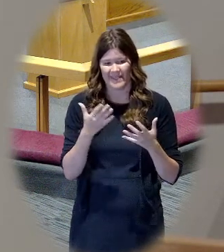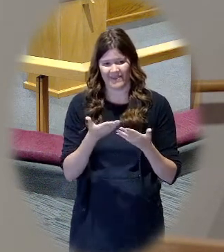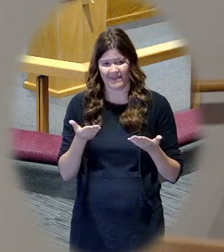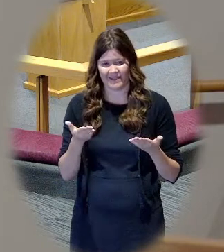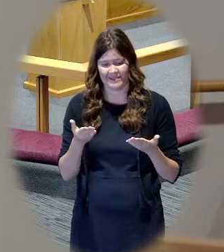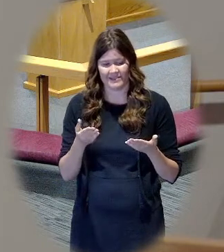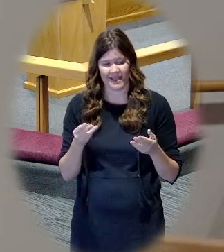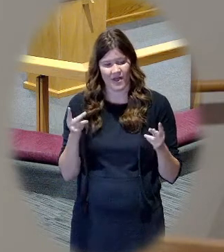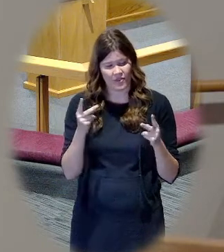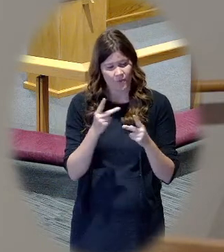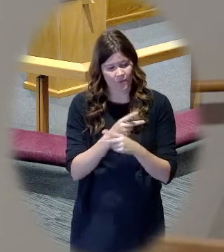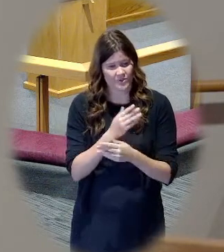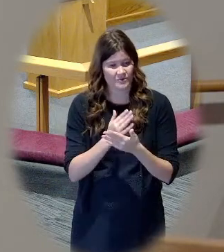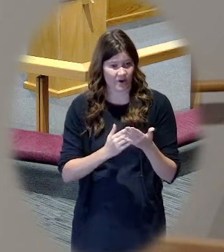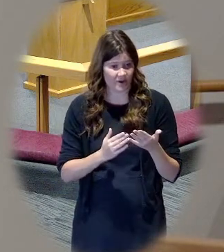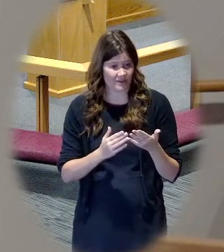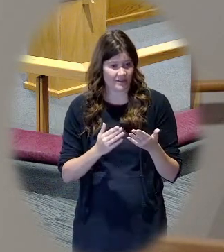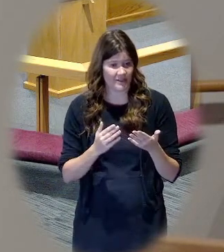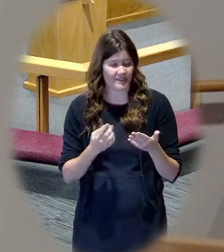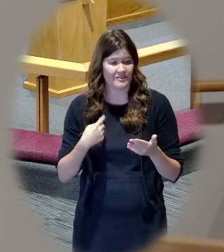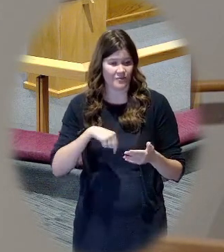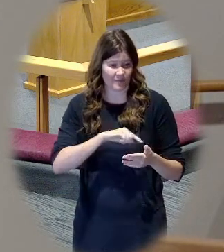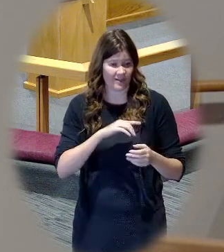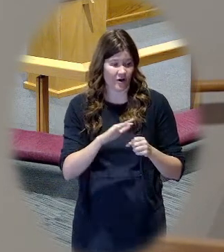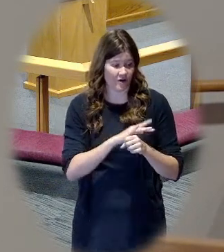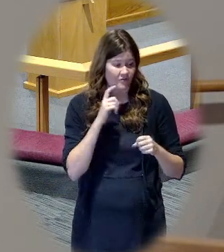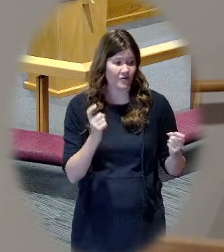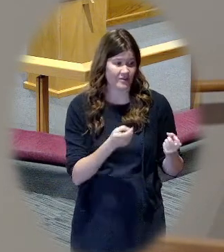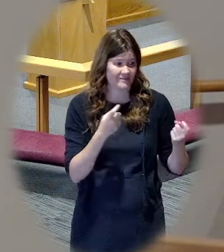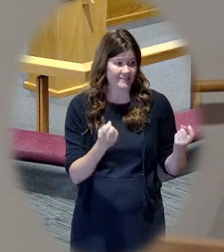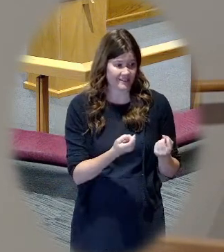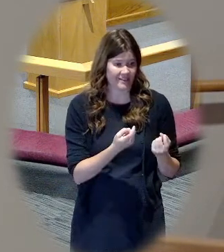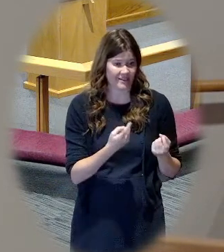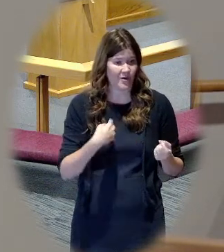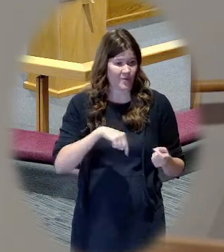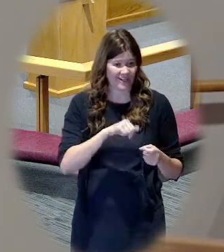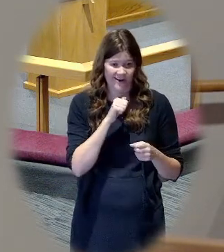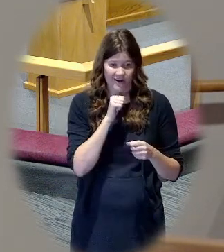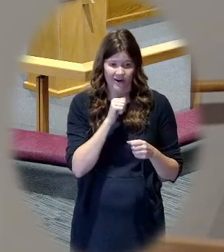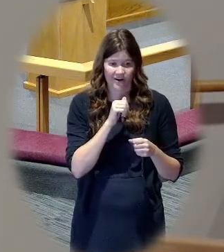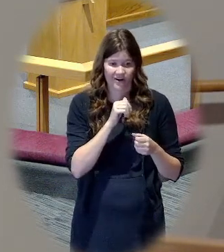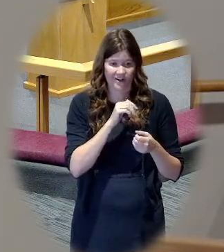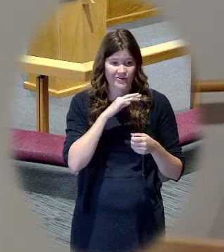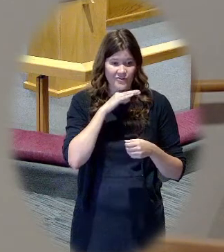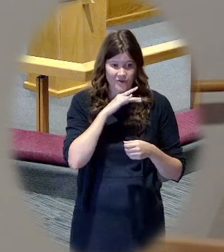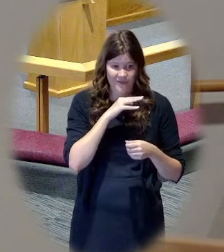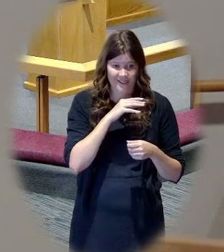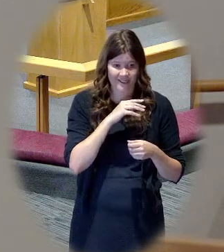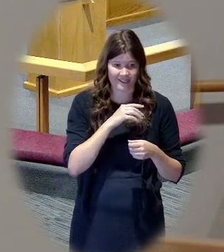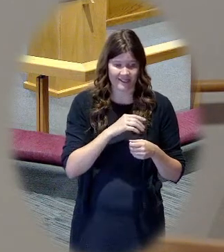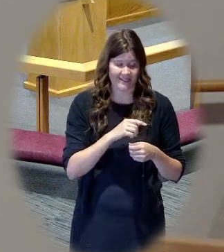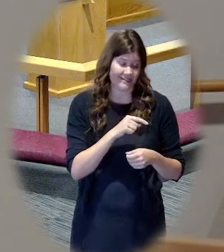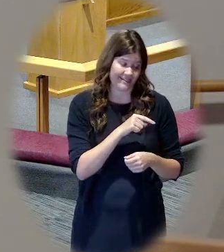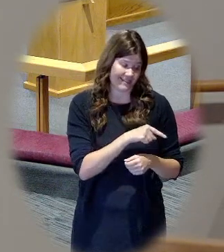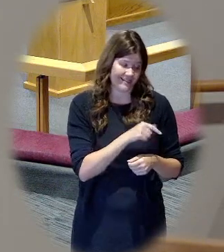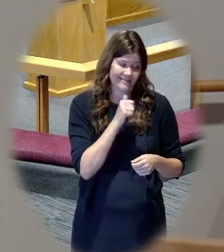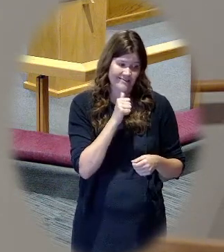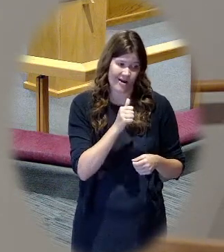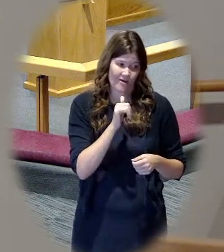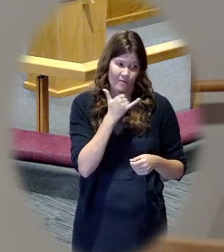The worst thing about it is we are by nature sinful and unclean. When we're accused, he's not wrong.